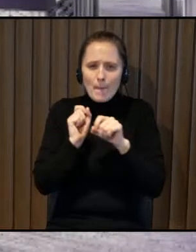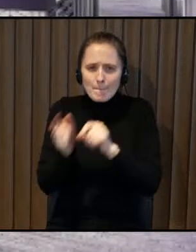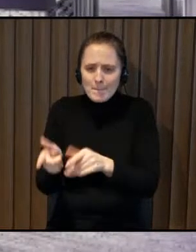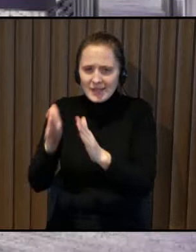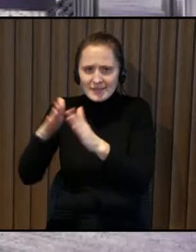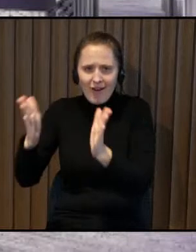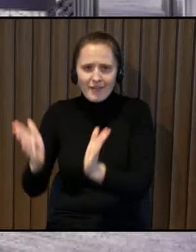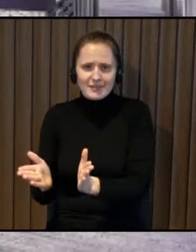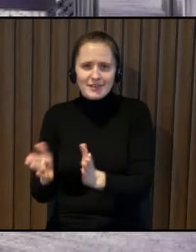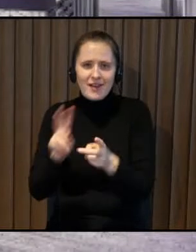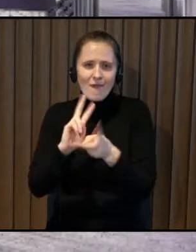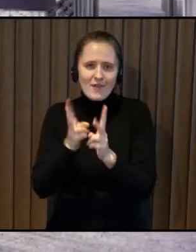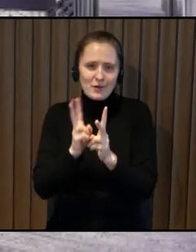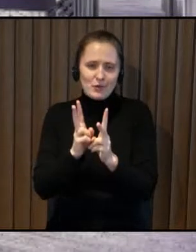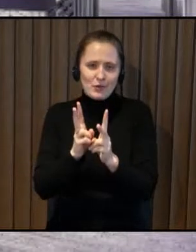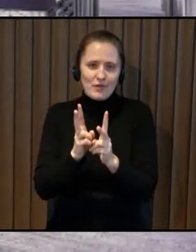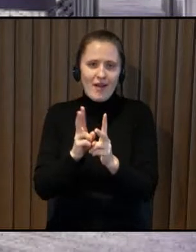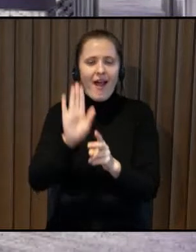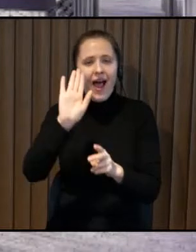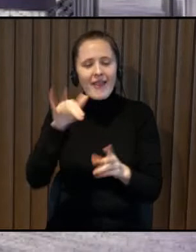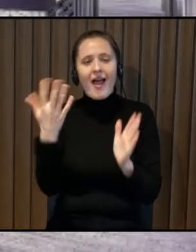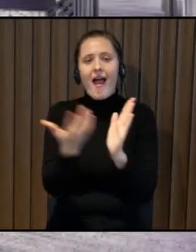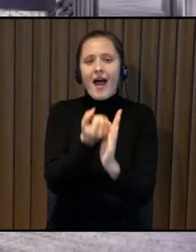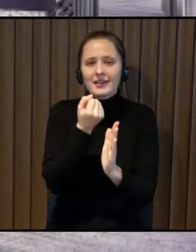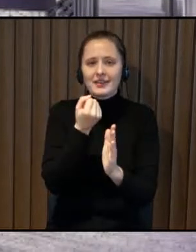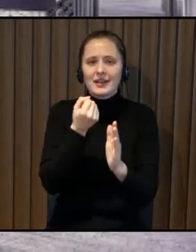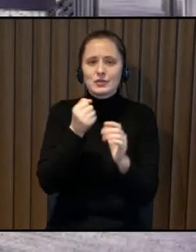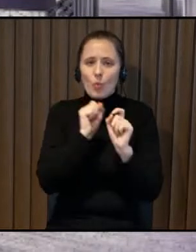had, for example, very subtly hidden